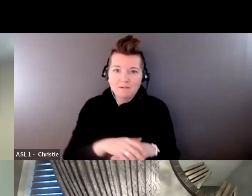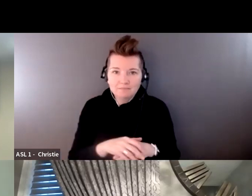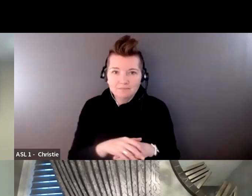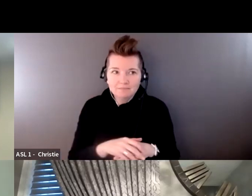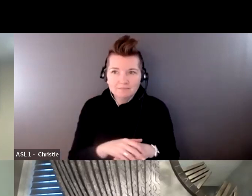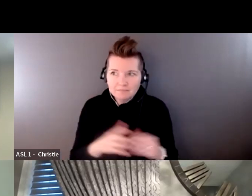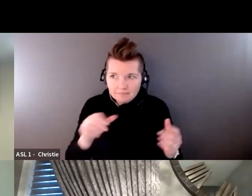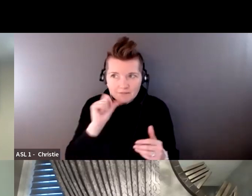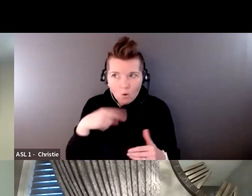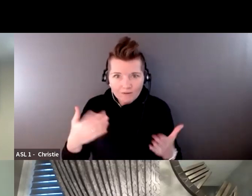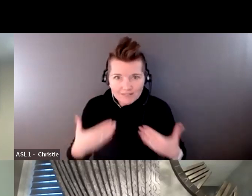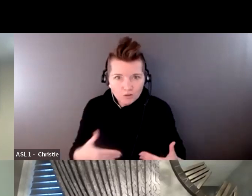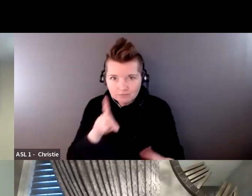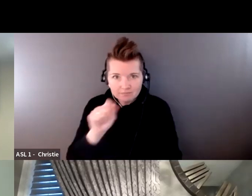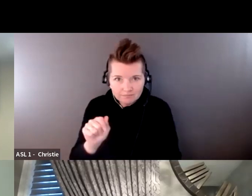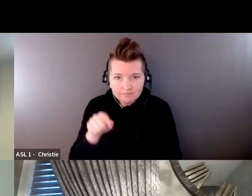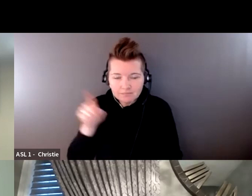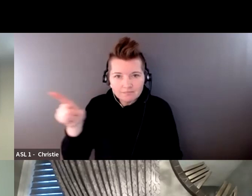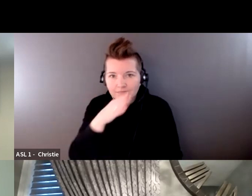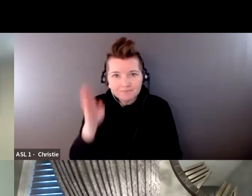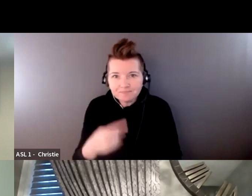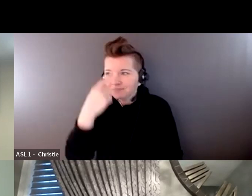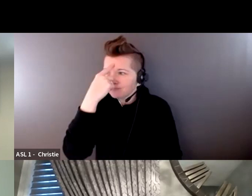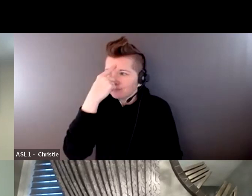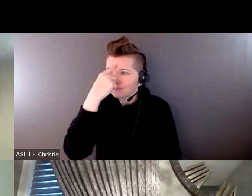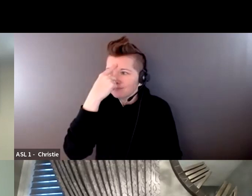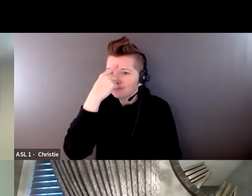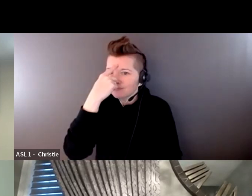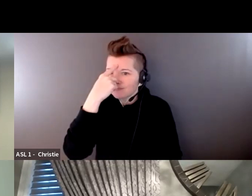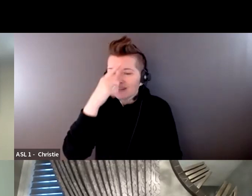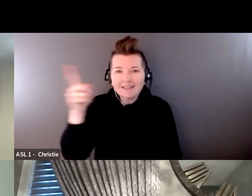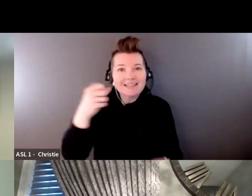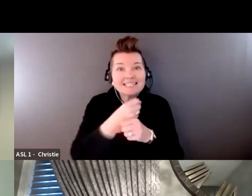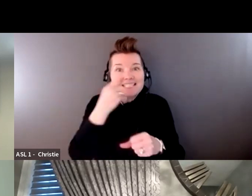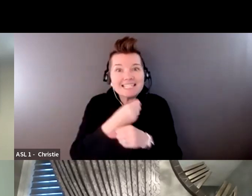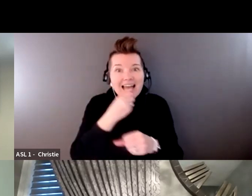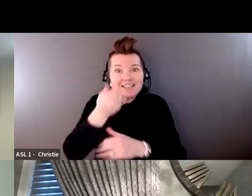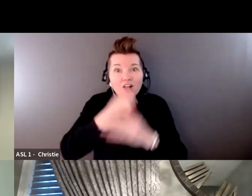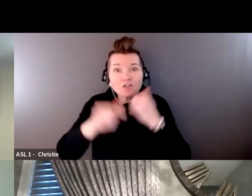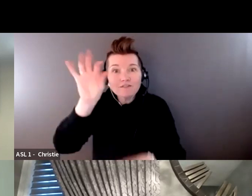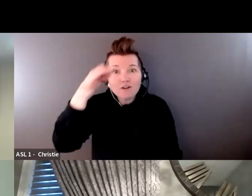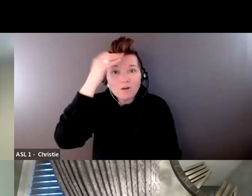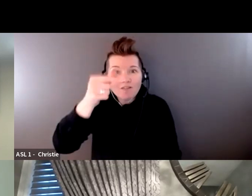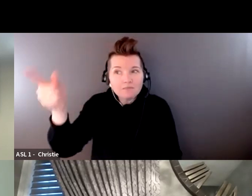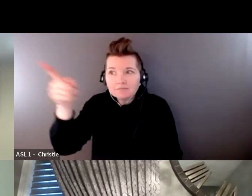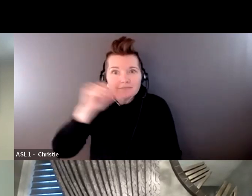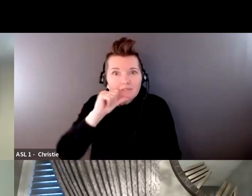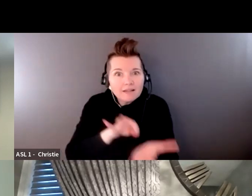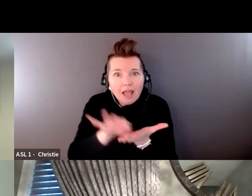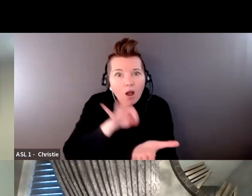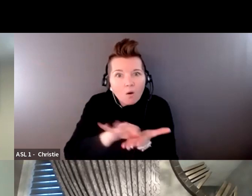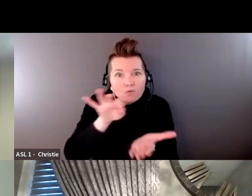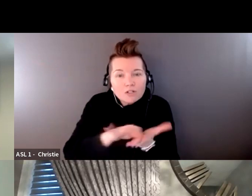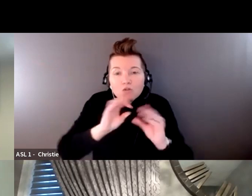taken as stats in the censor anymore by federal government, right? So you have no